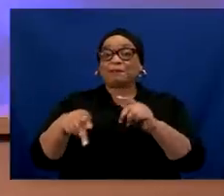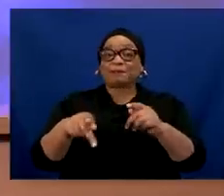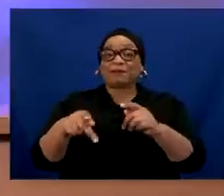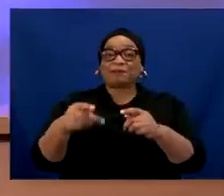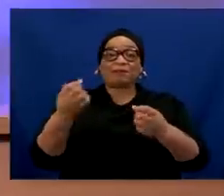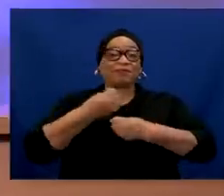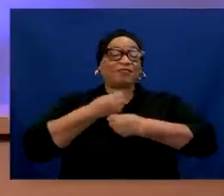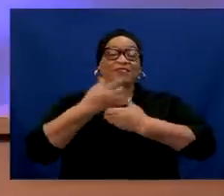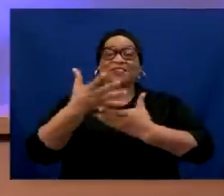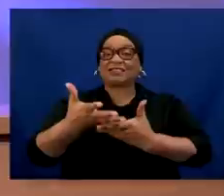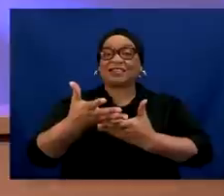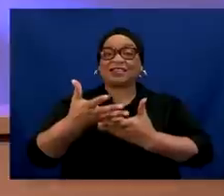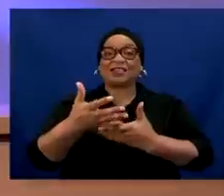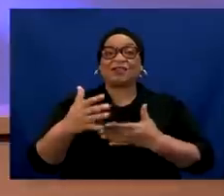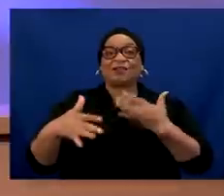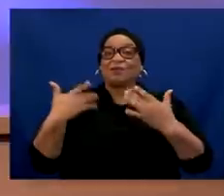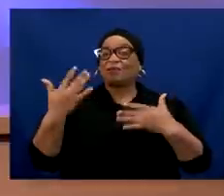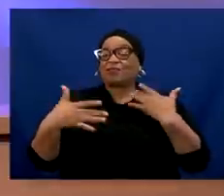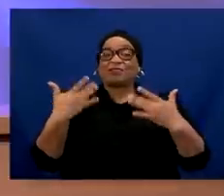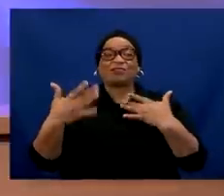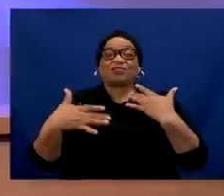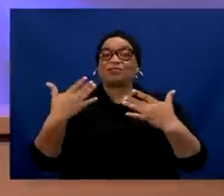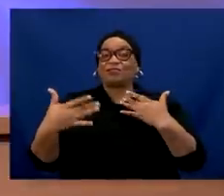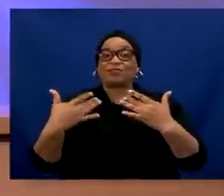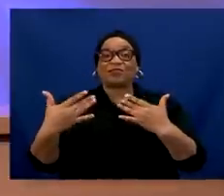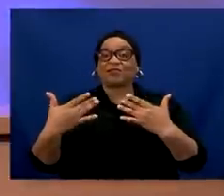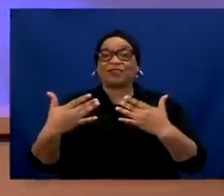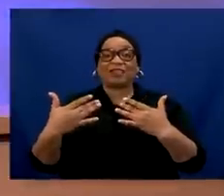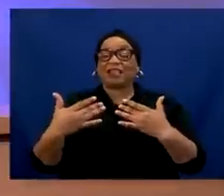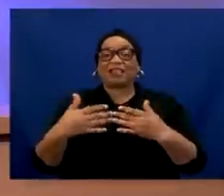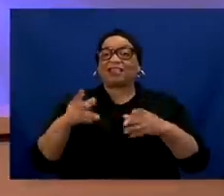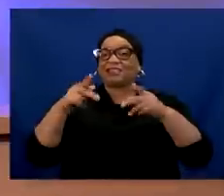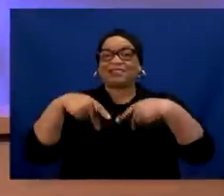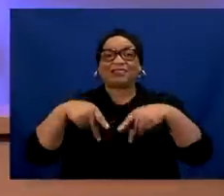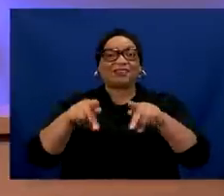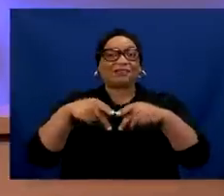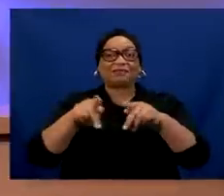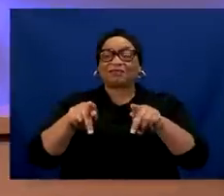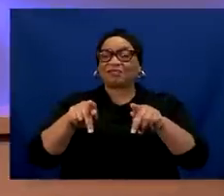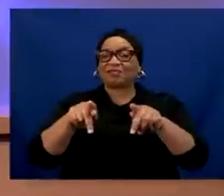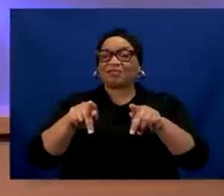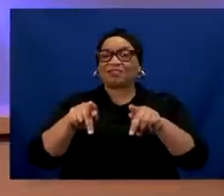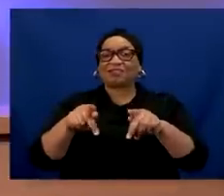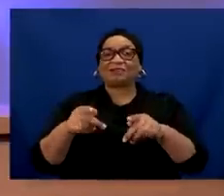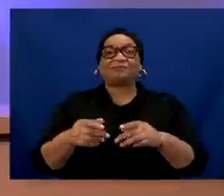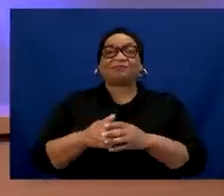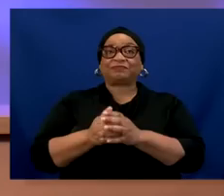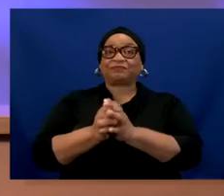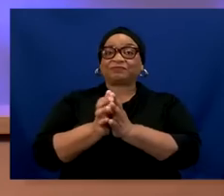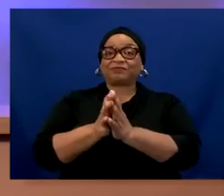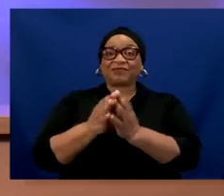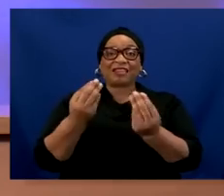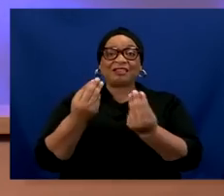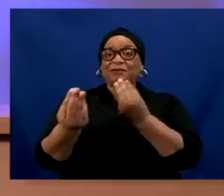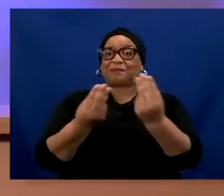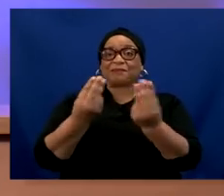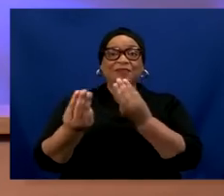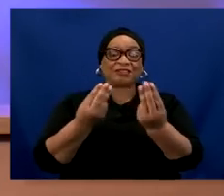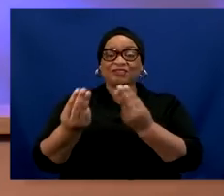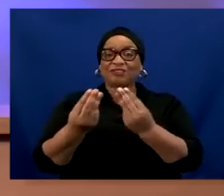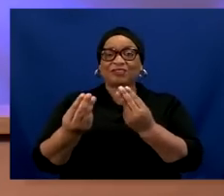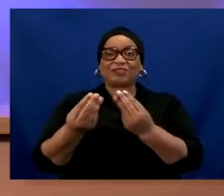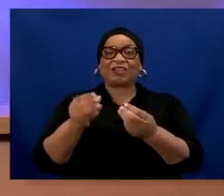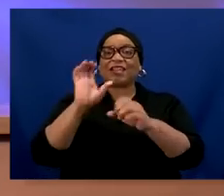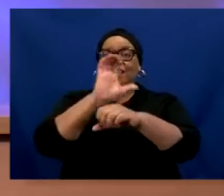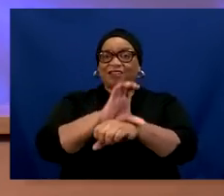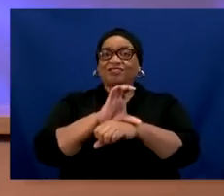they realize they don't deserve the privilege of ministering in the Lord's house. And that's why some of you came in here with your hands lifted up and your mouths